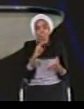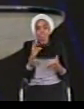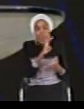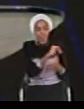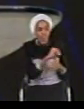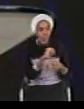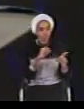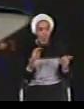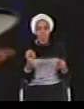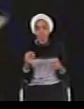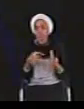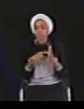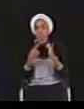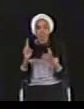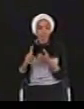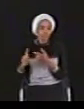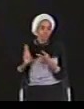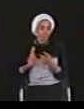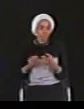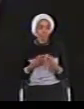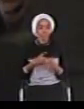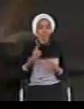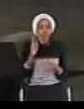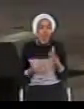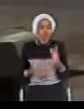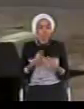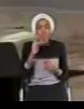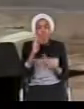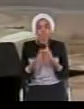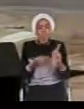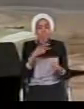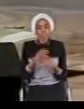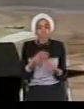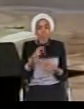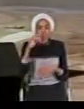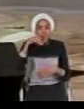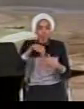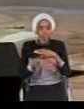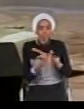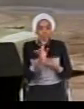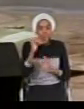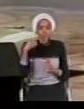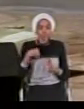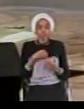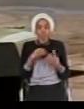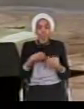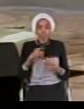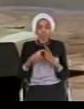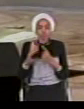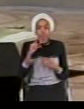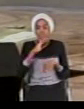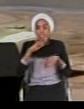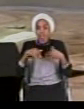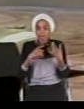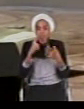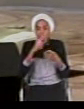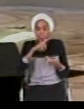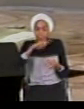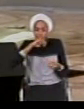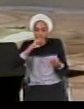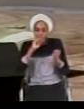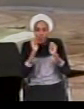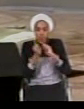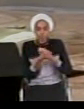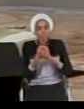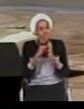us what manner of entering in we had unto you, and how ye turned. That's